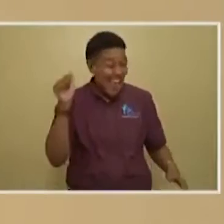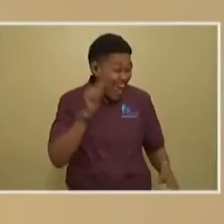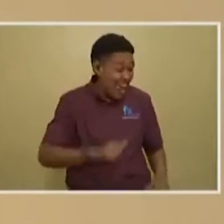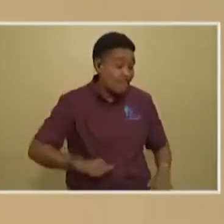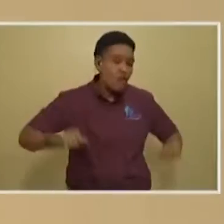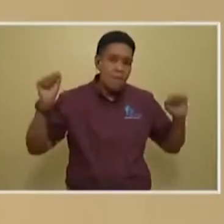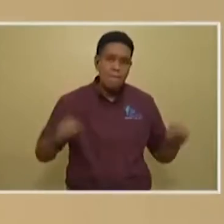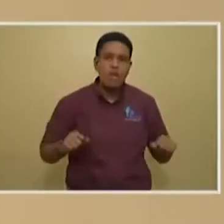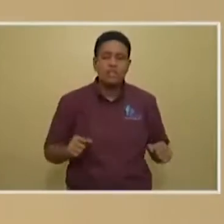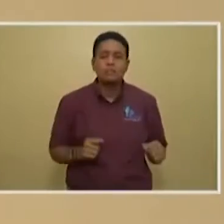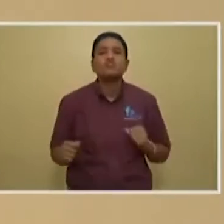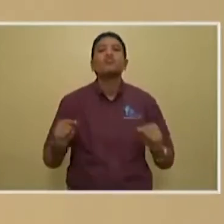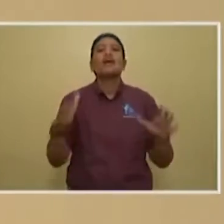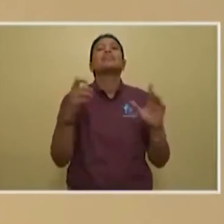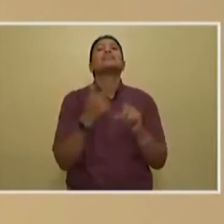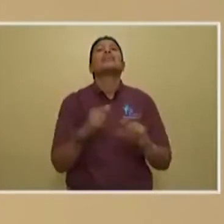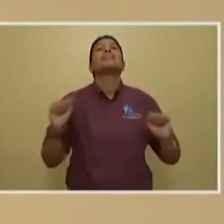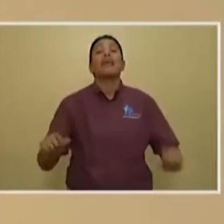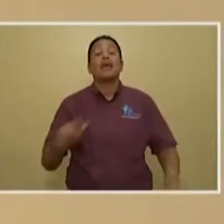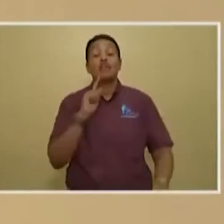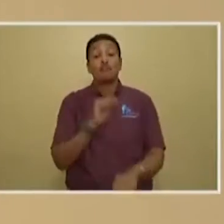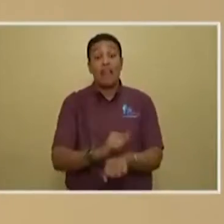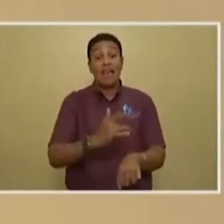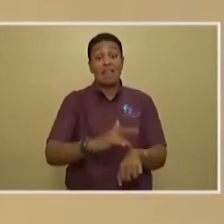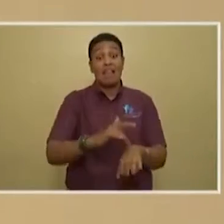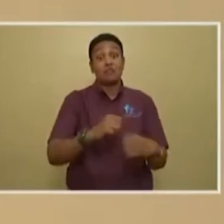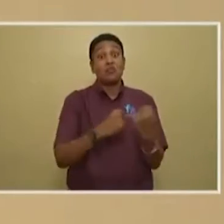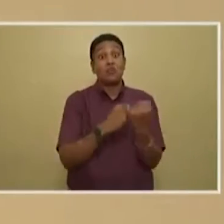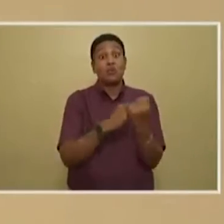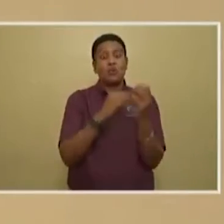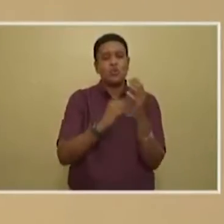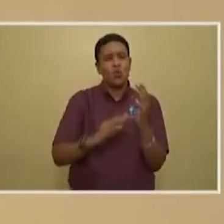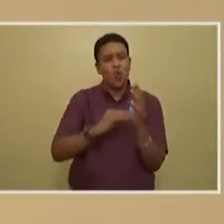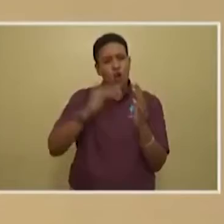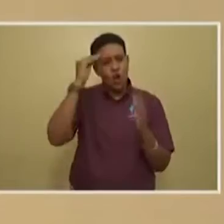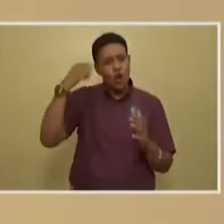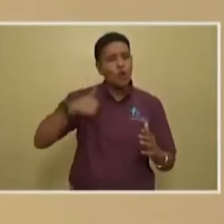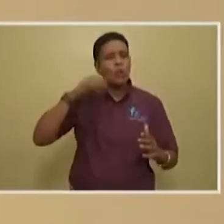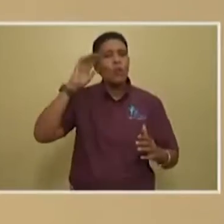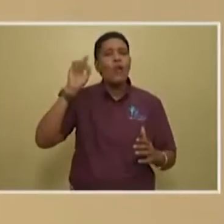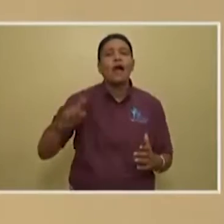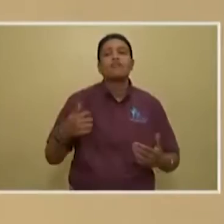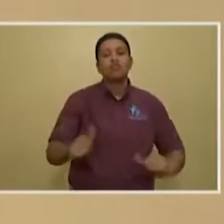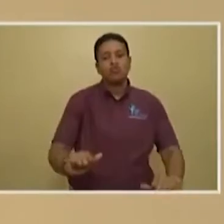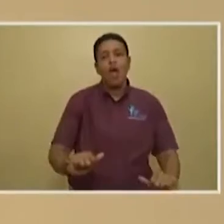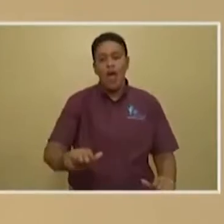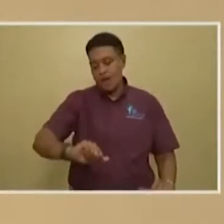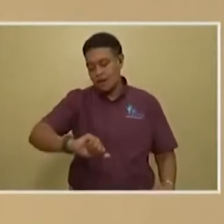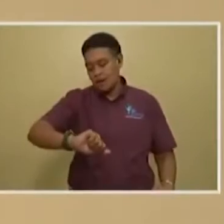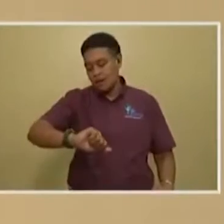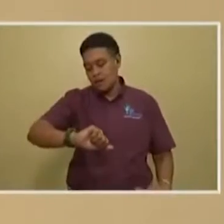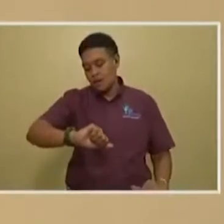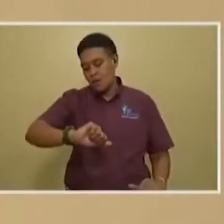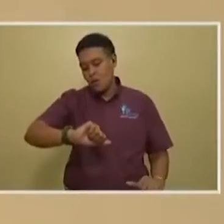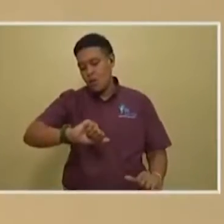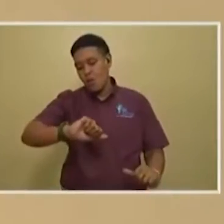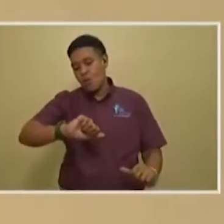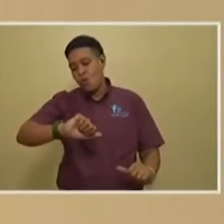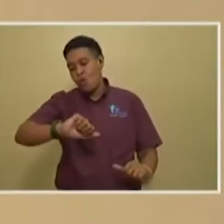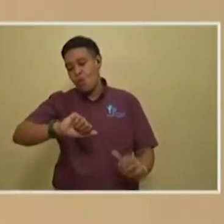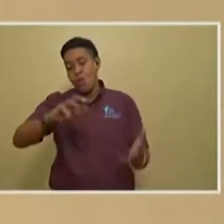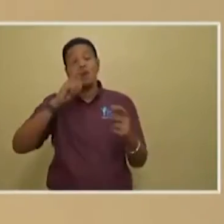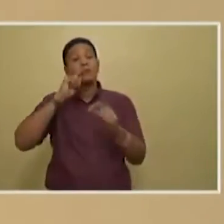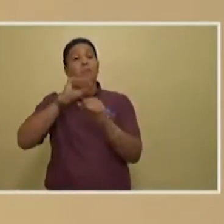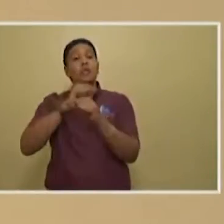possible strategy that can be available to support students' learning. We will have to try that, and we want to make sure that our boys and girls